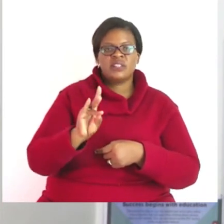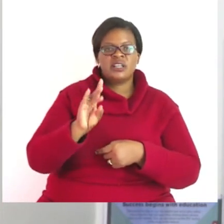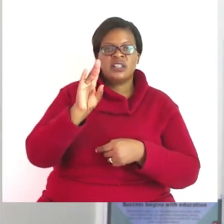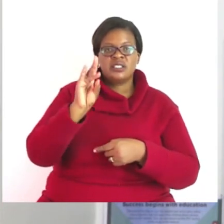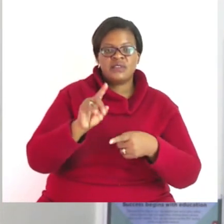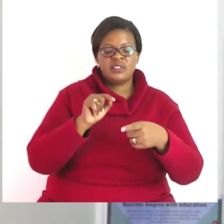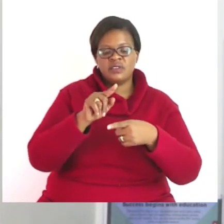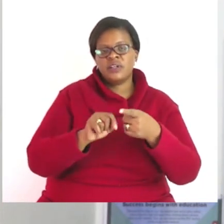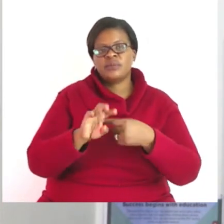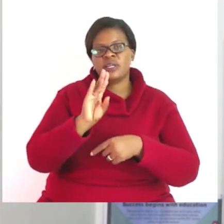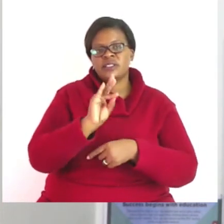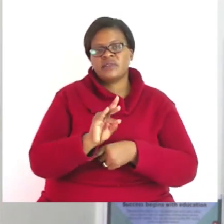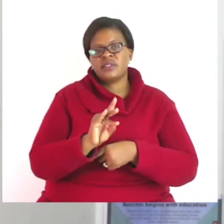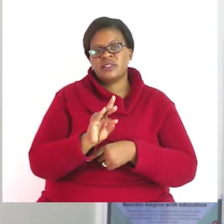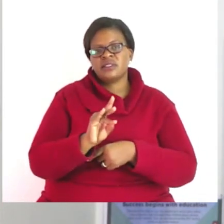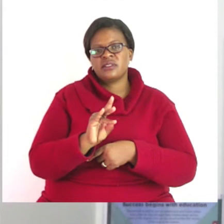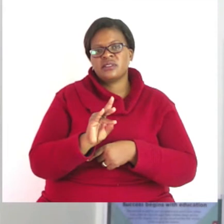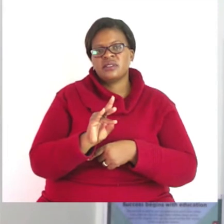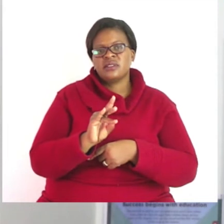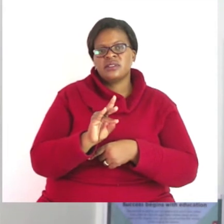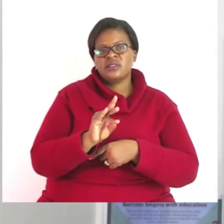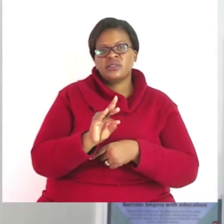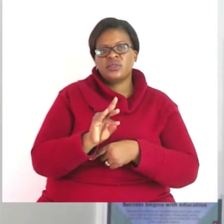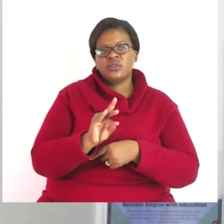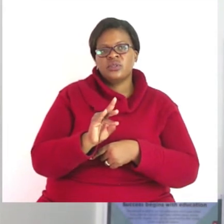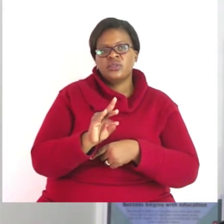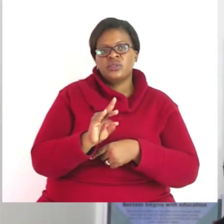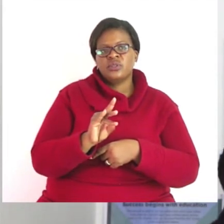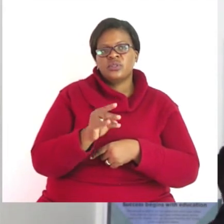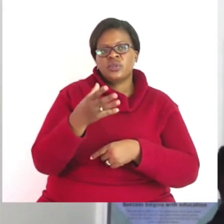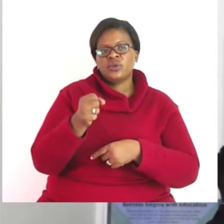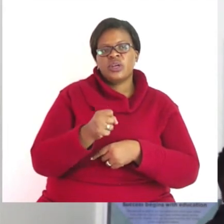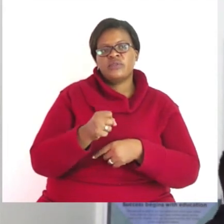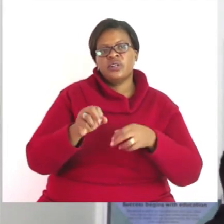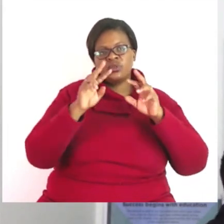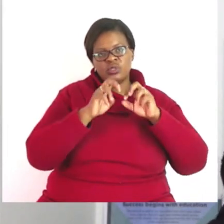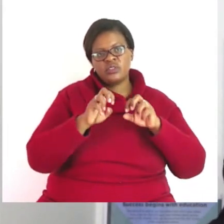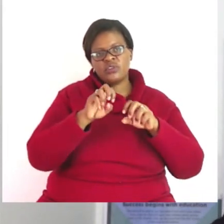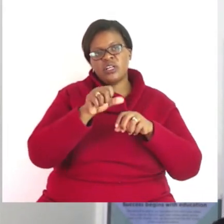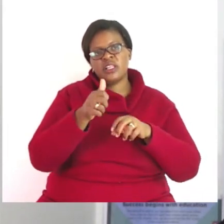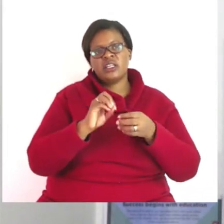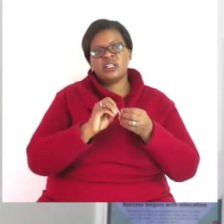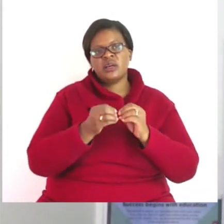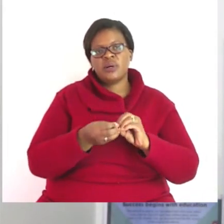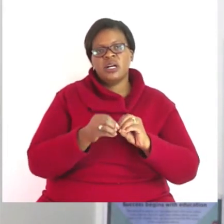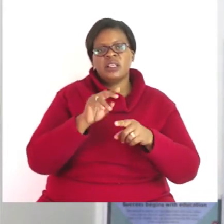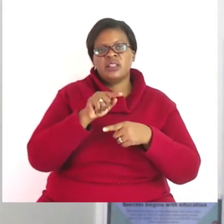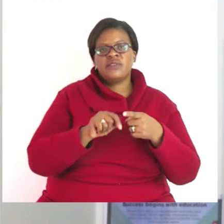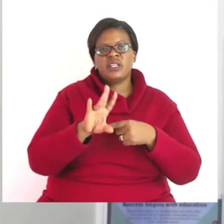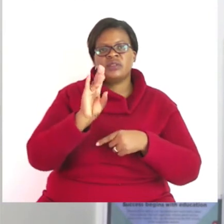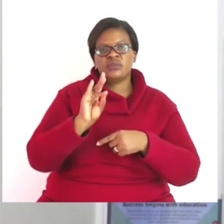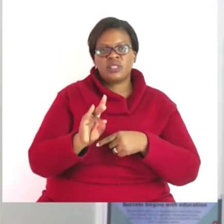I said, we cannot divide 7 by 2. We must find the next prime factor that can divide into